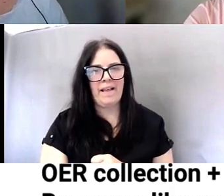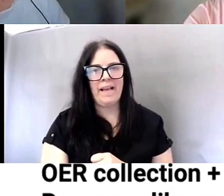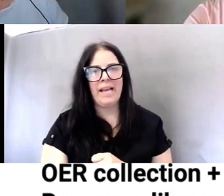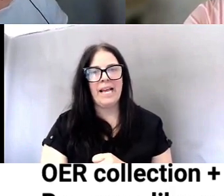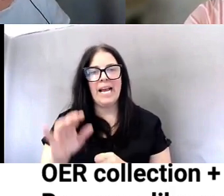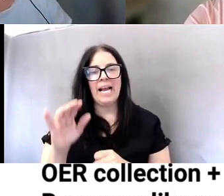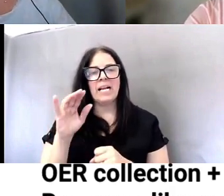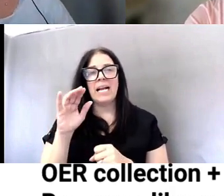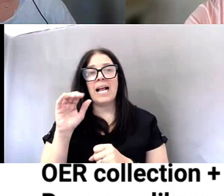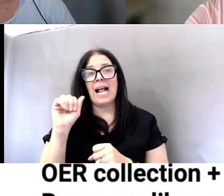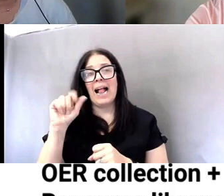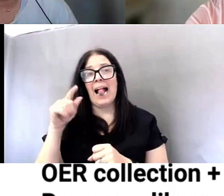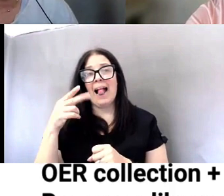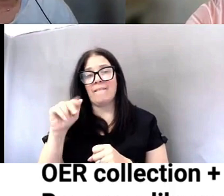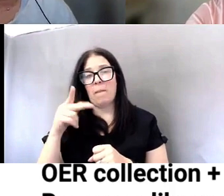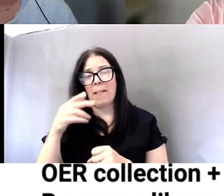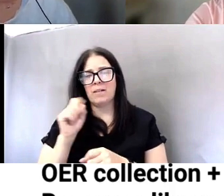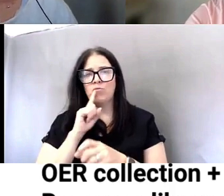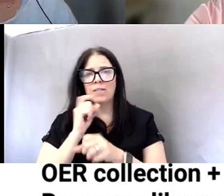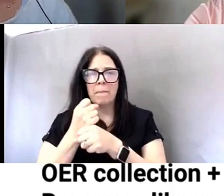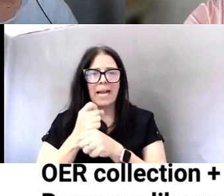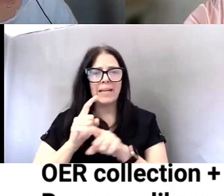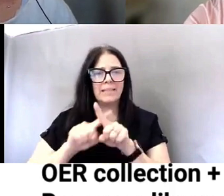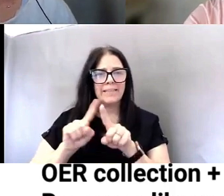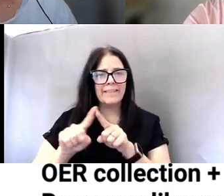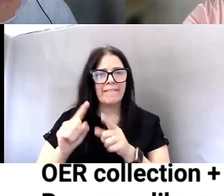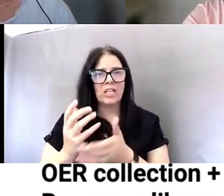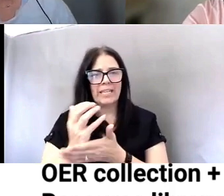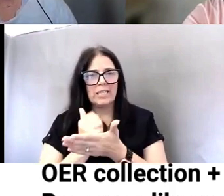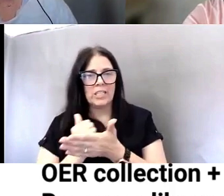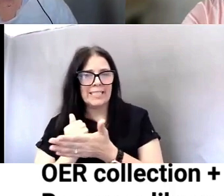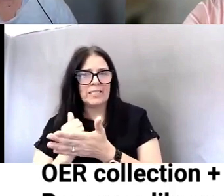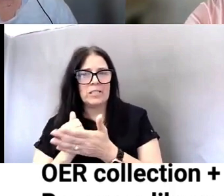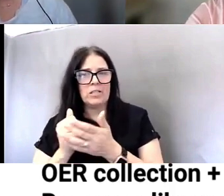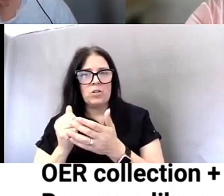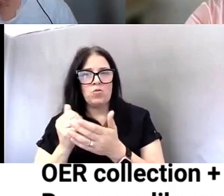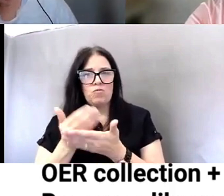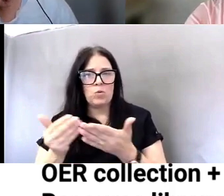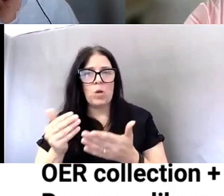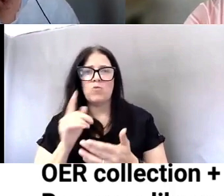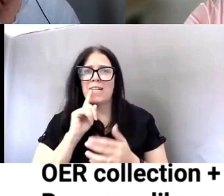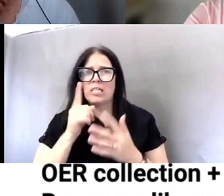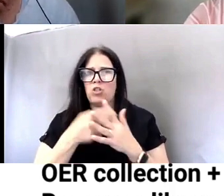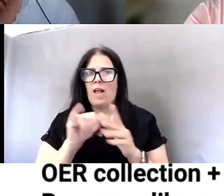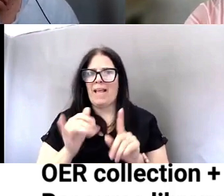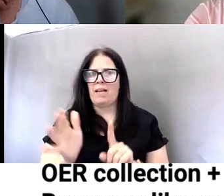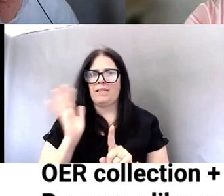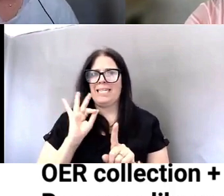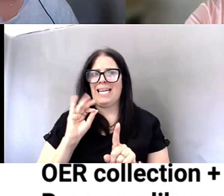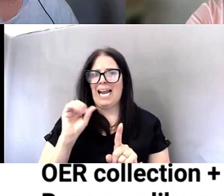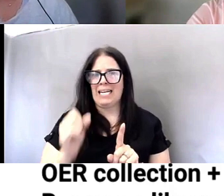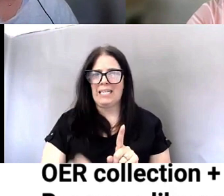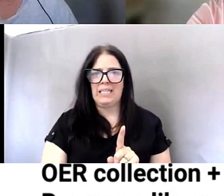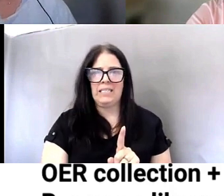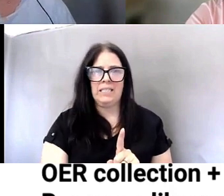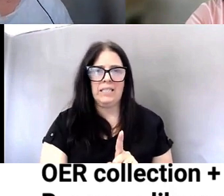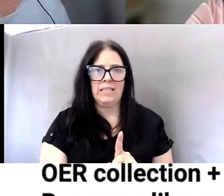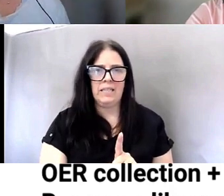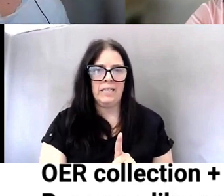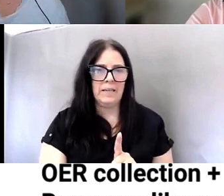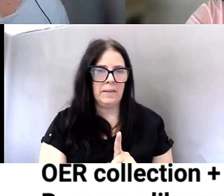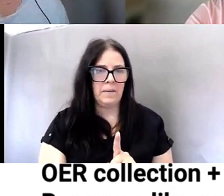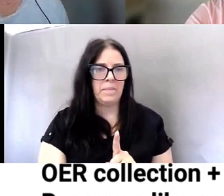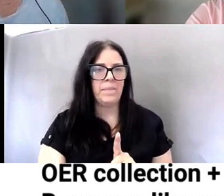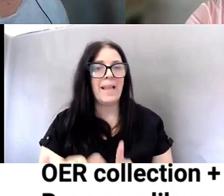creating and managing collections of resources. So it started in the early 90s, actually, when the Toronto Public Library, the